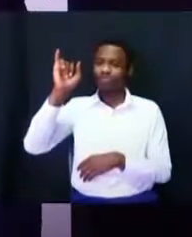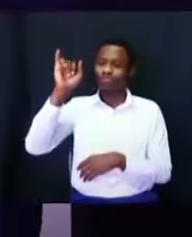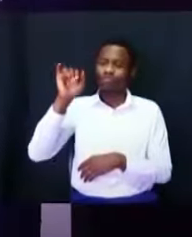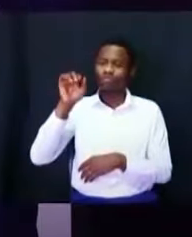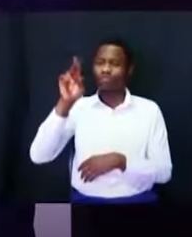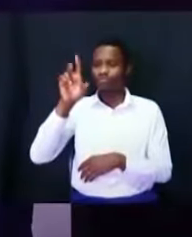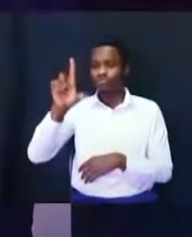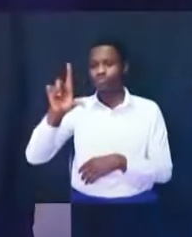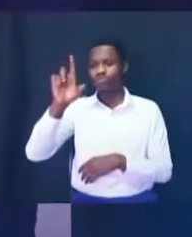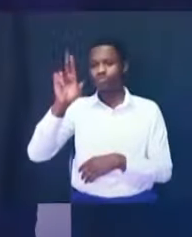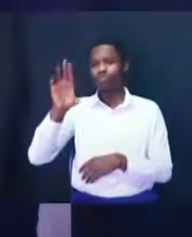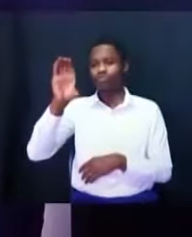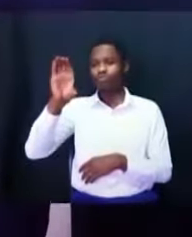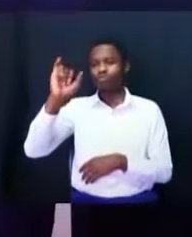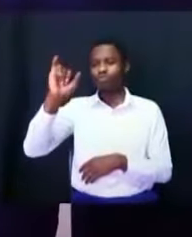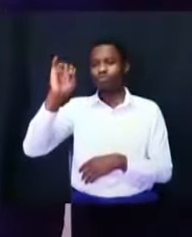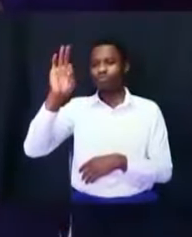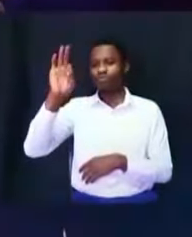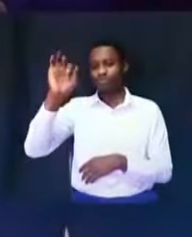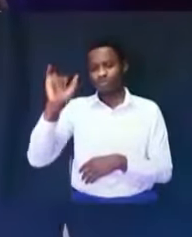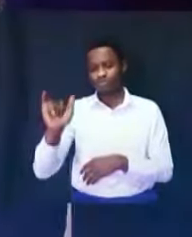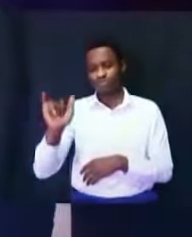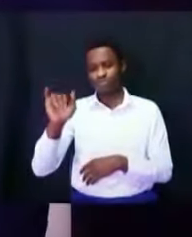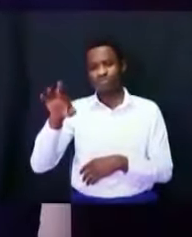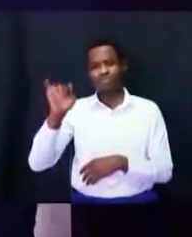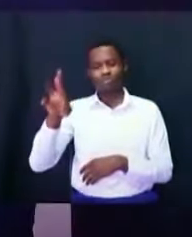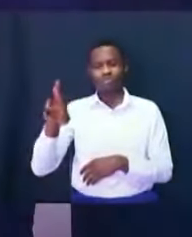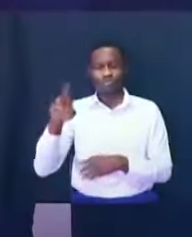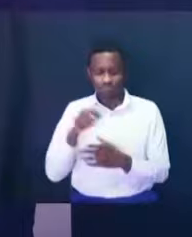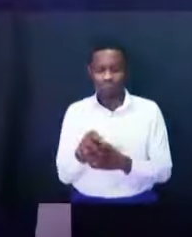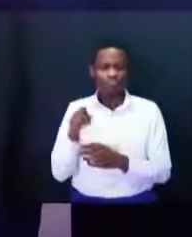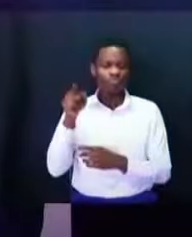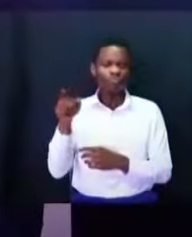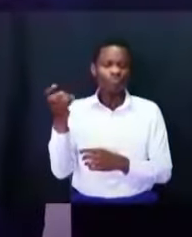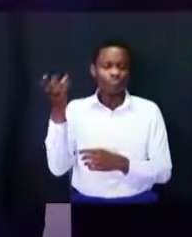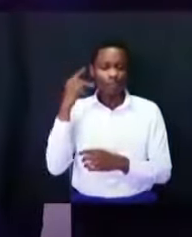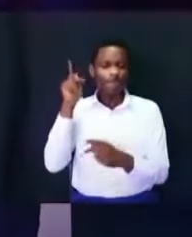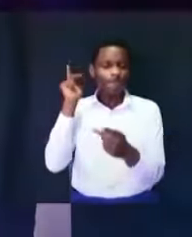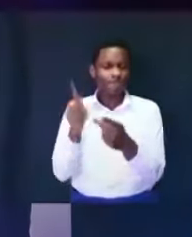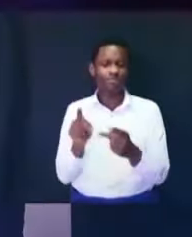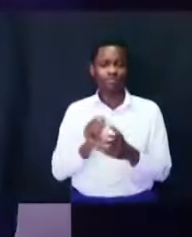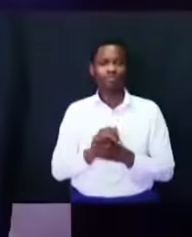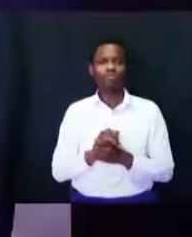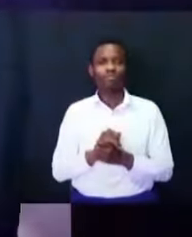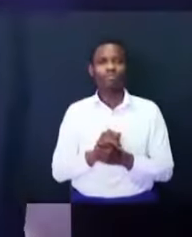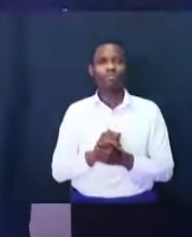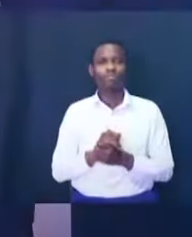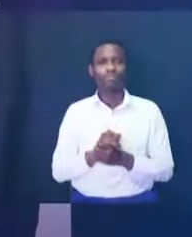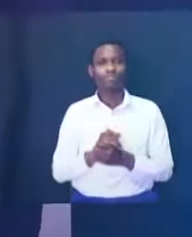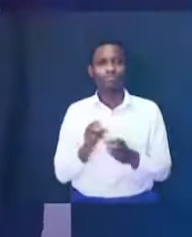States so he say you were a seal of perfection was an angel